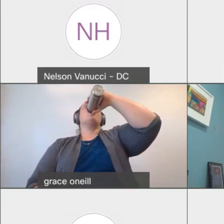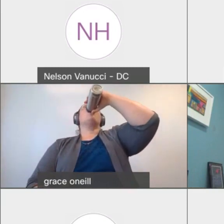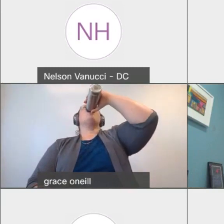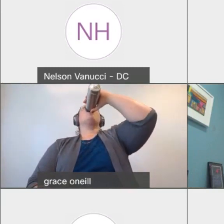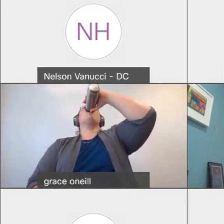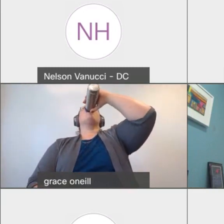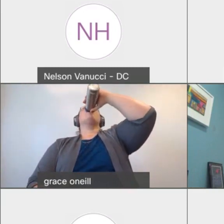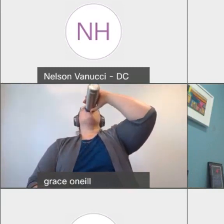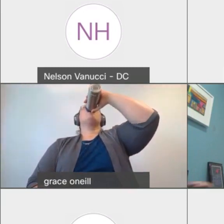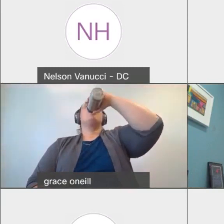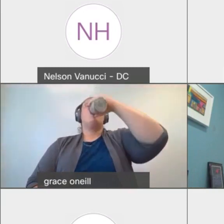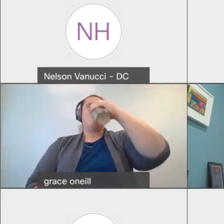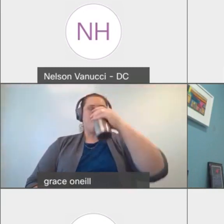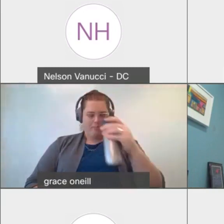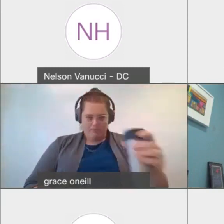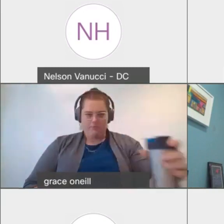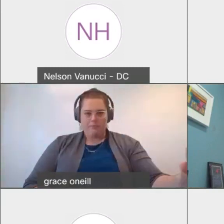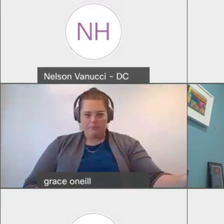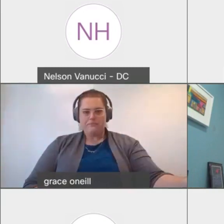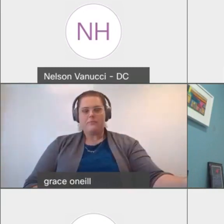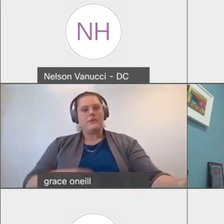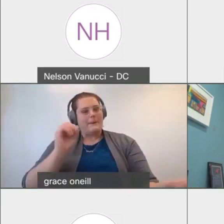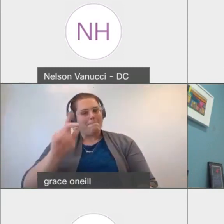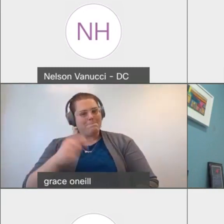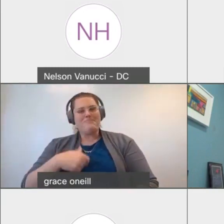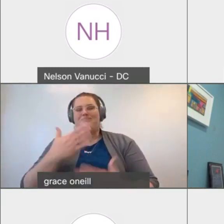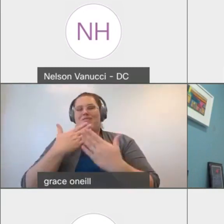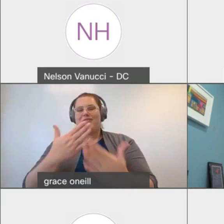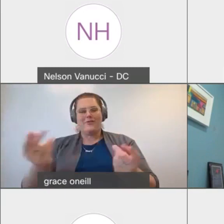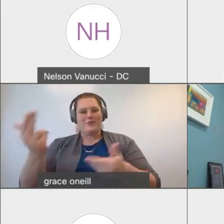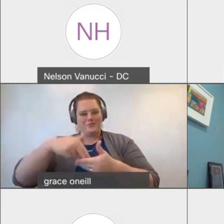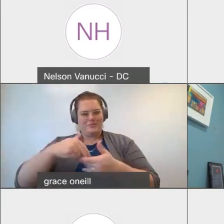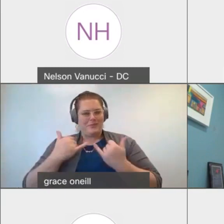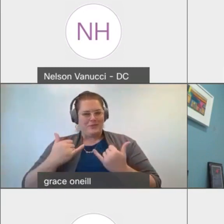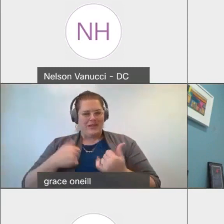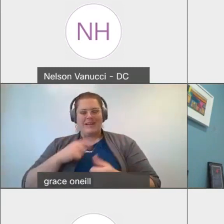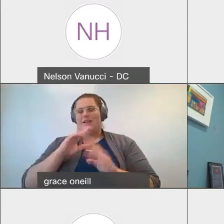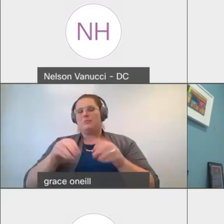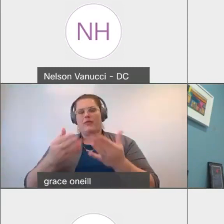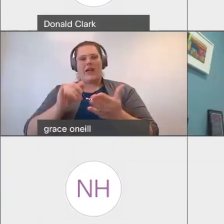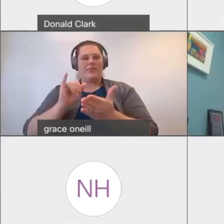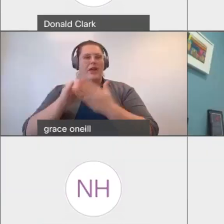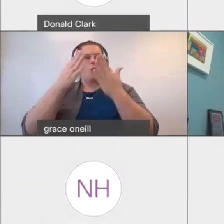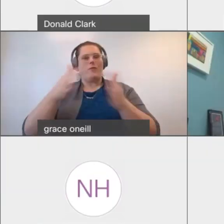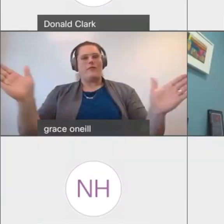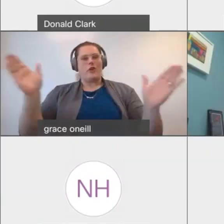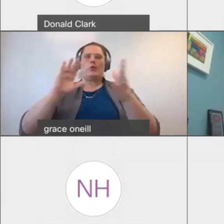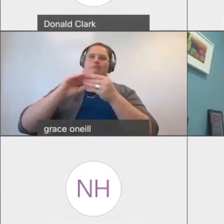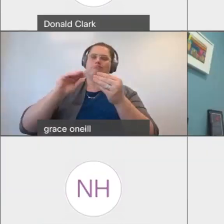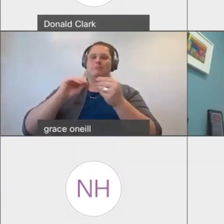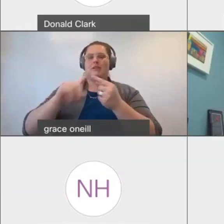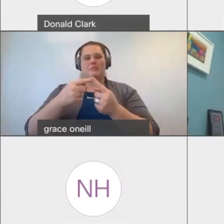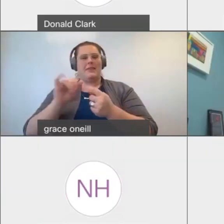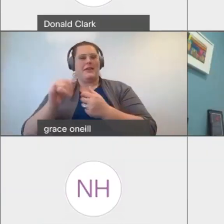Okay, well, I really want to thank you for coming today so that you could provide this overview for people. We're really excited about seeing this